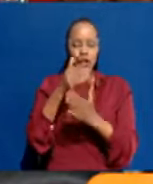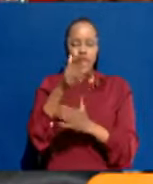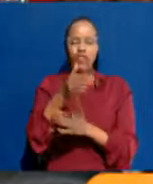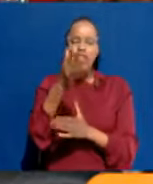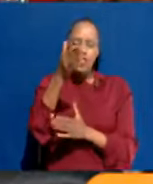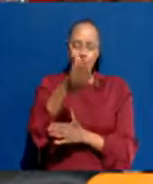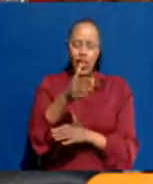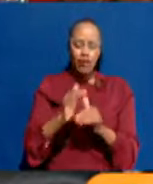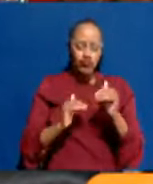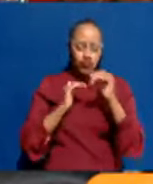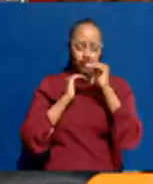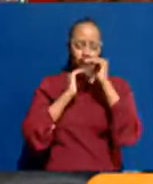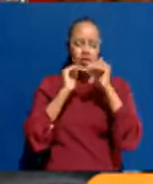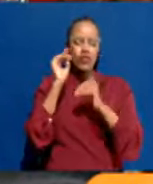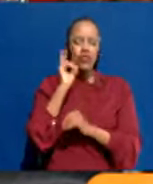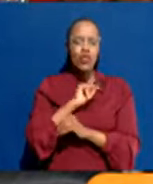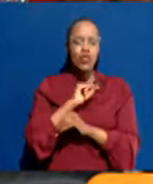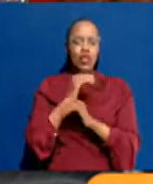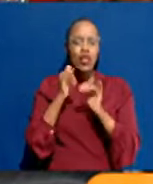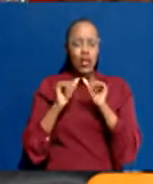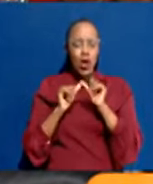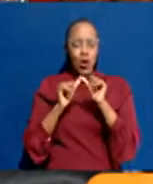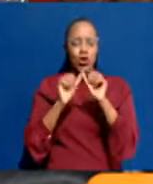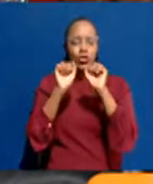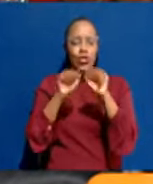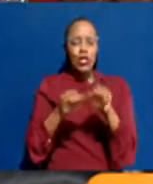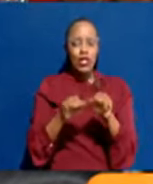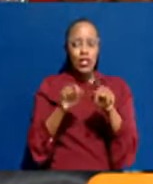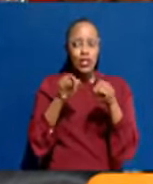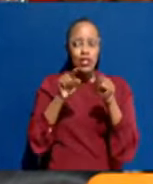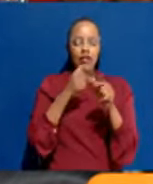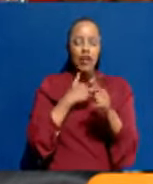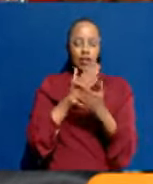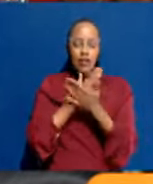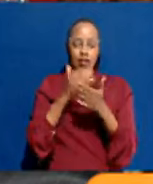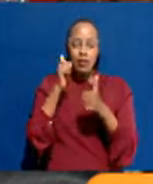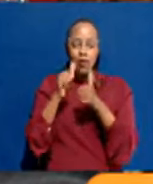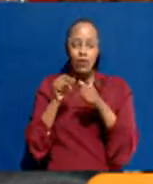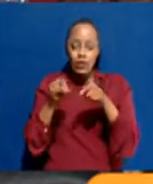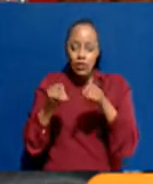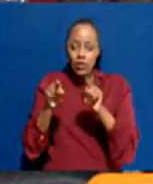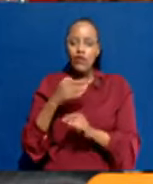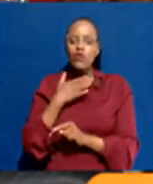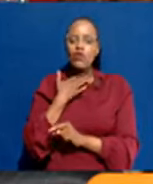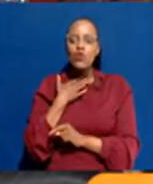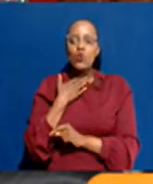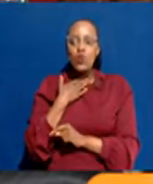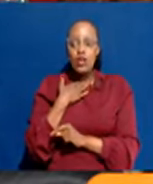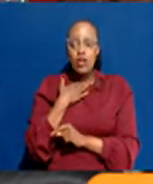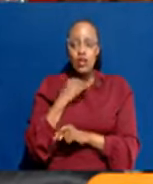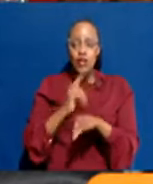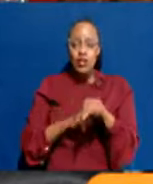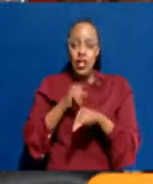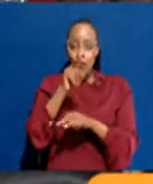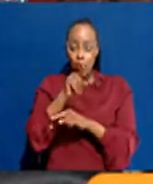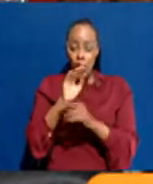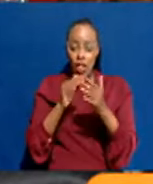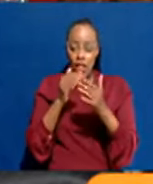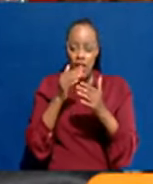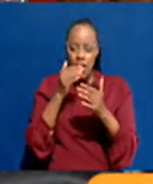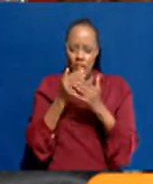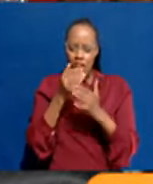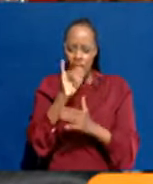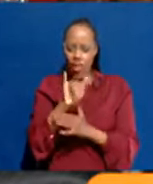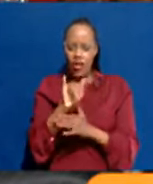hapo. Sasa endelea. There is something that he wants. Once you reach there, he tells